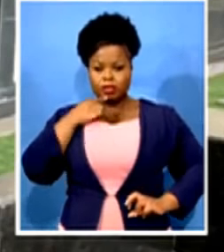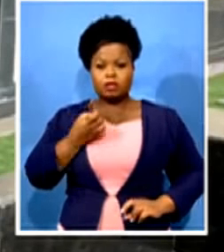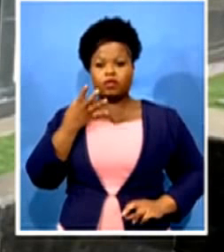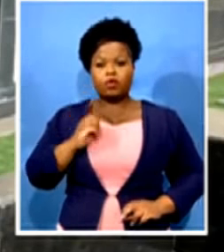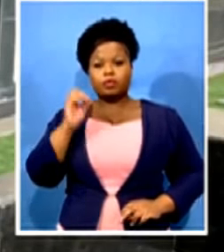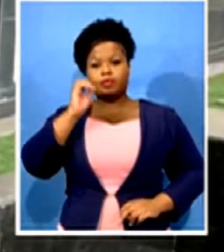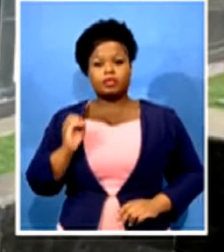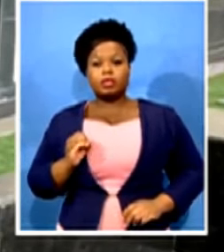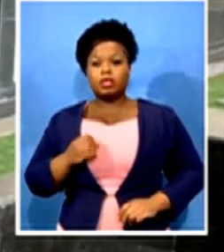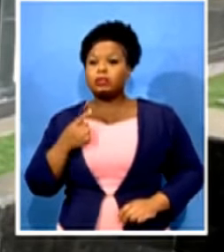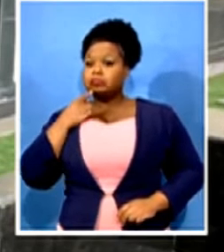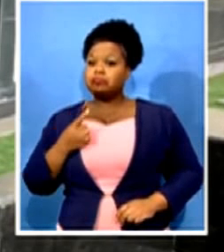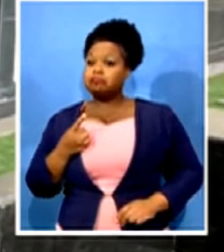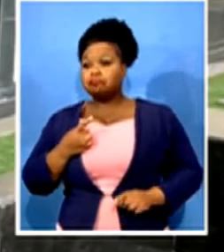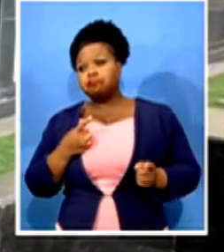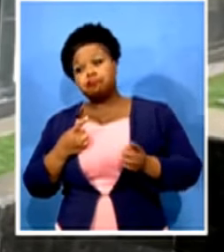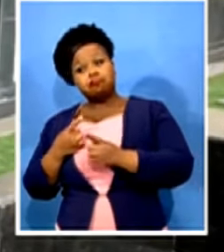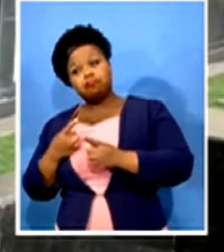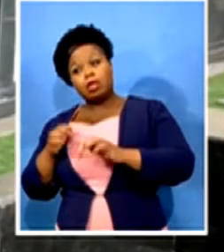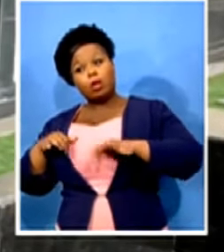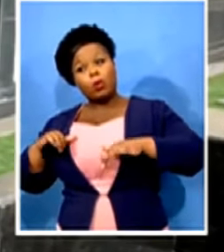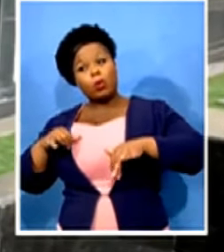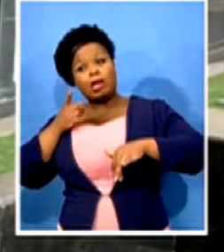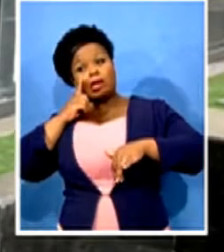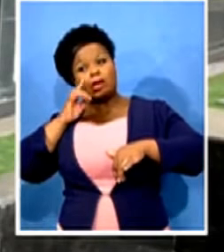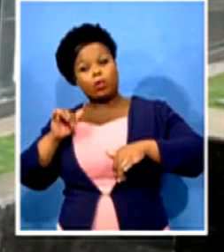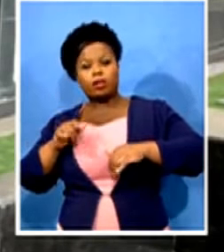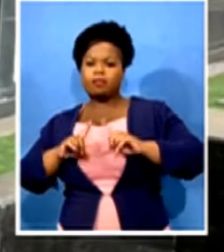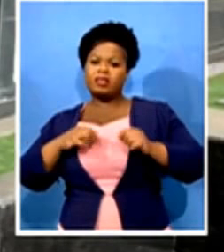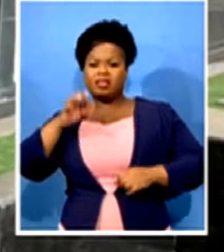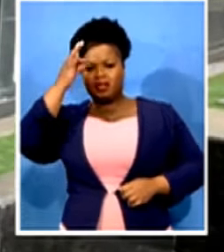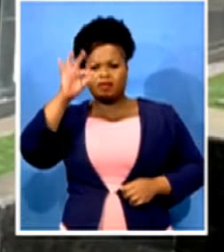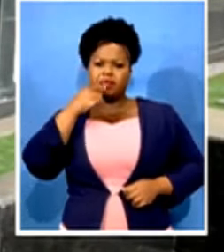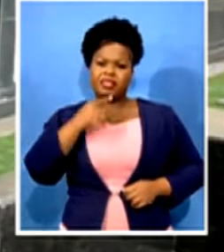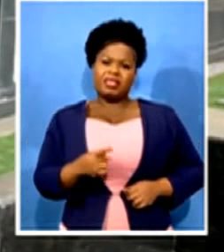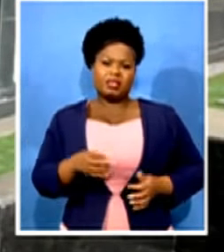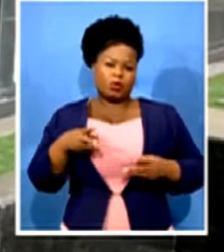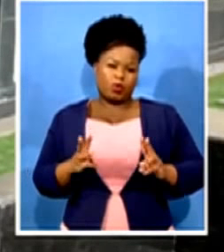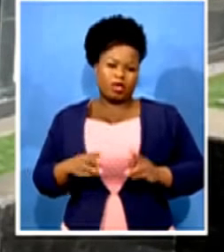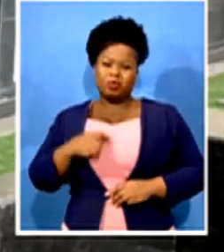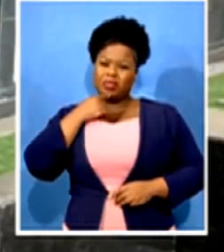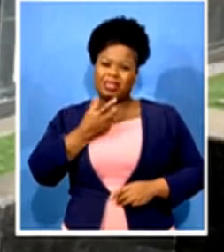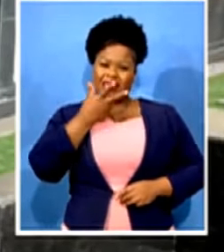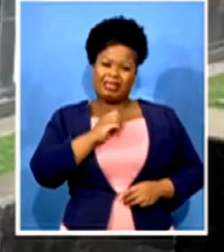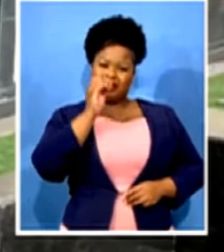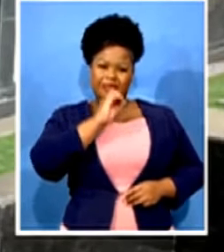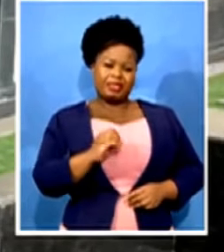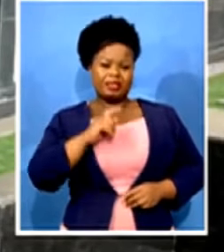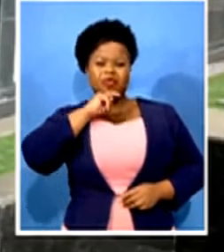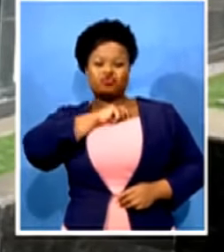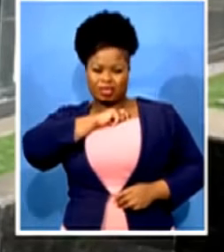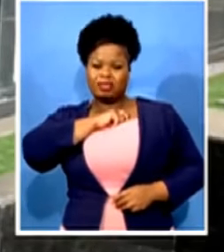get vaccinated, but the government claims its own surveys have shown that 80% of Indians trust the vaccine. So it's a mixed bag as far